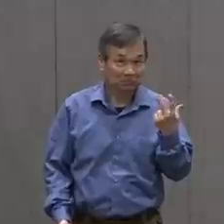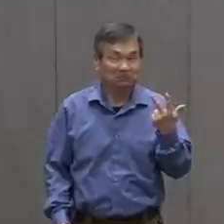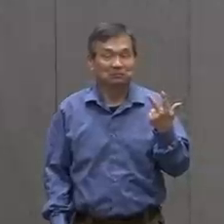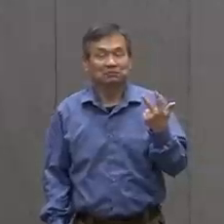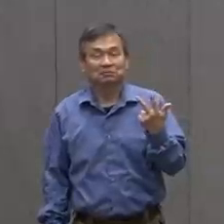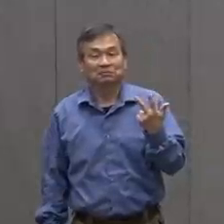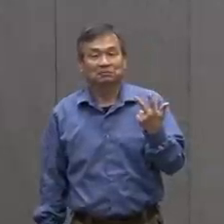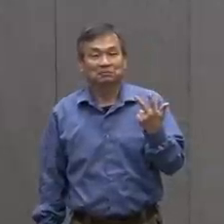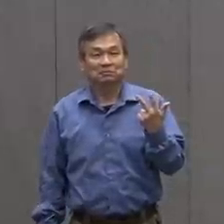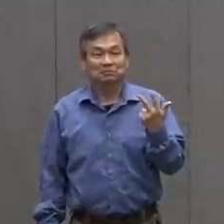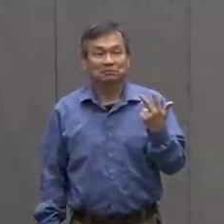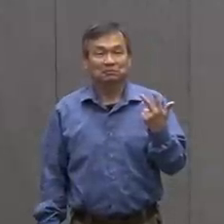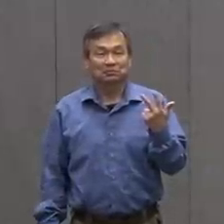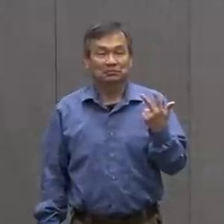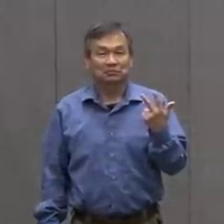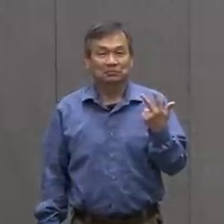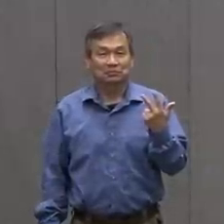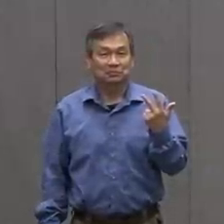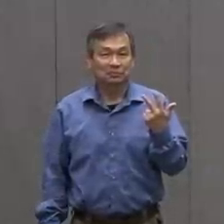3,